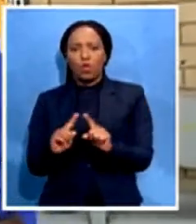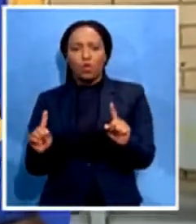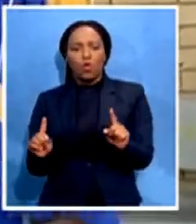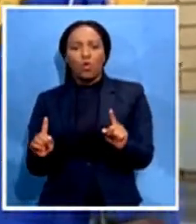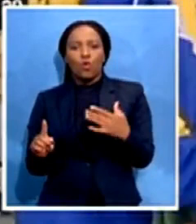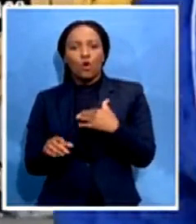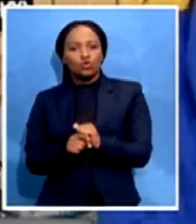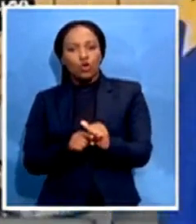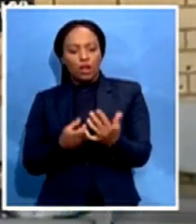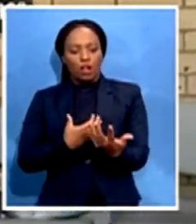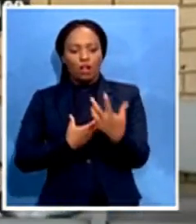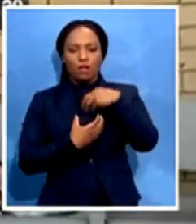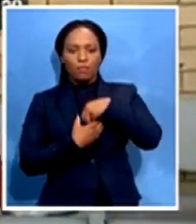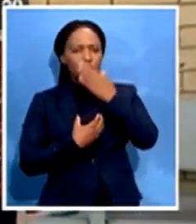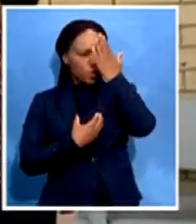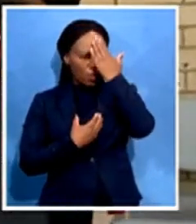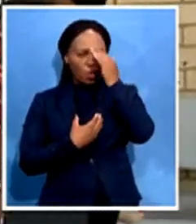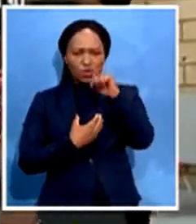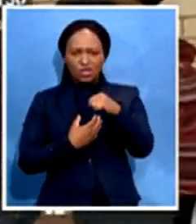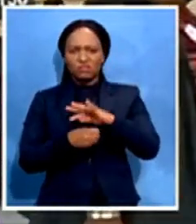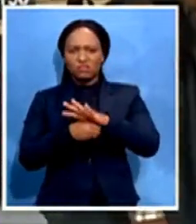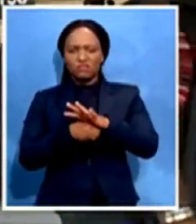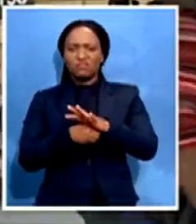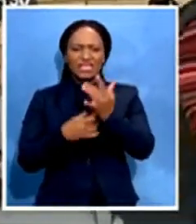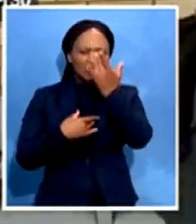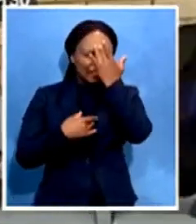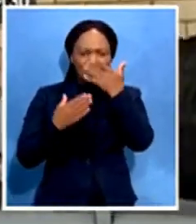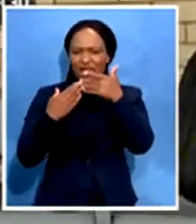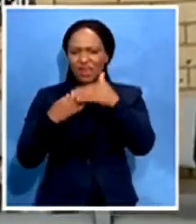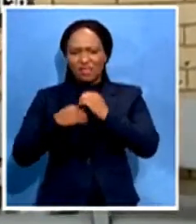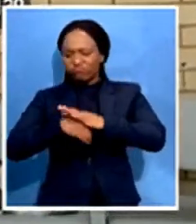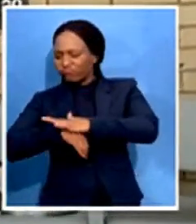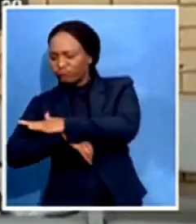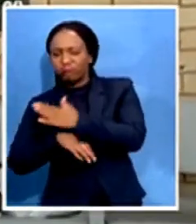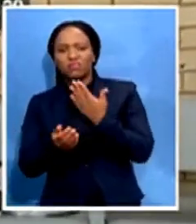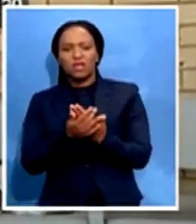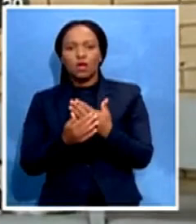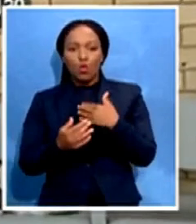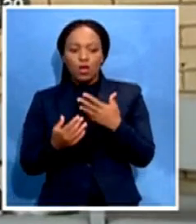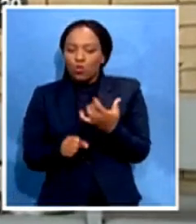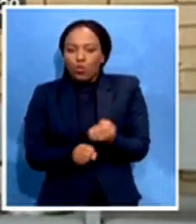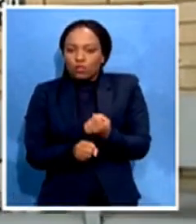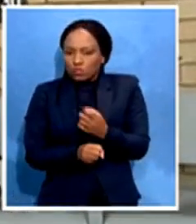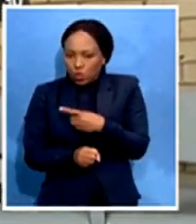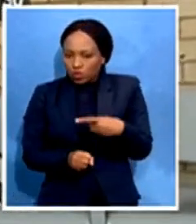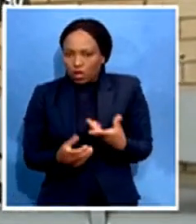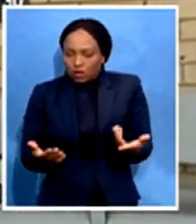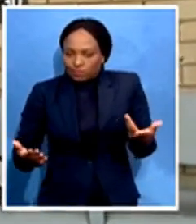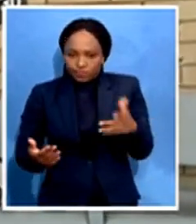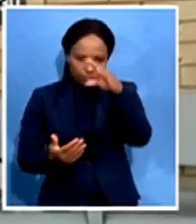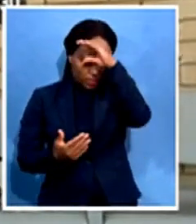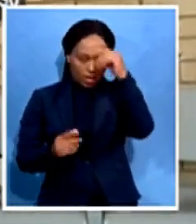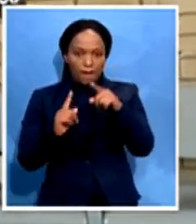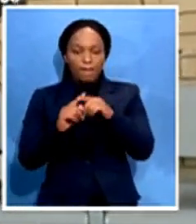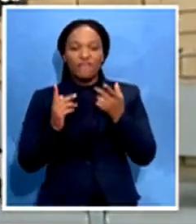infectious diseases or dangerous circumstances as a healthcare practitioner. So I wasn't worried about the physical risk so much as the emotional burden